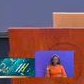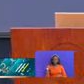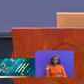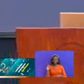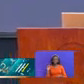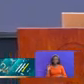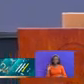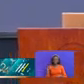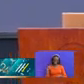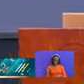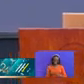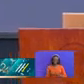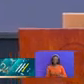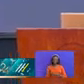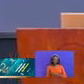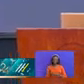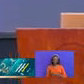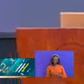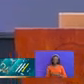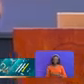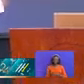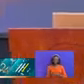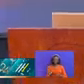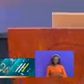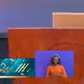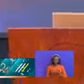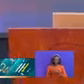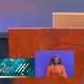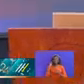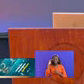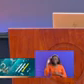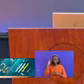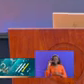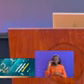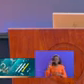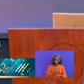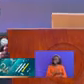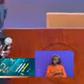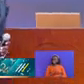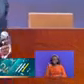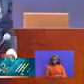rank is connected to solomonic Dimension men in the